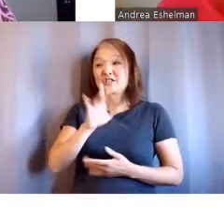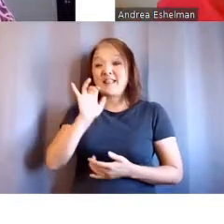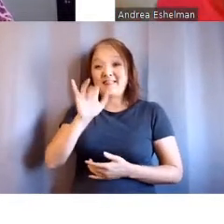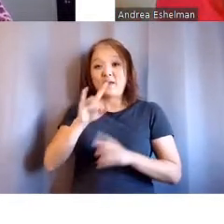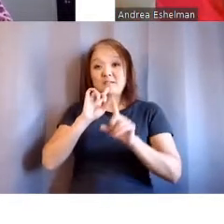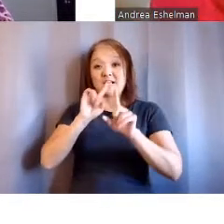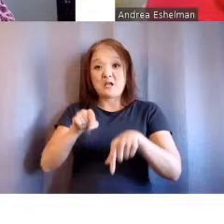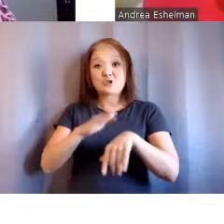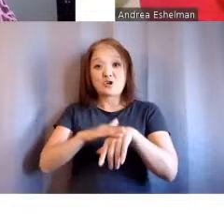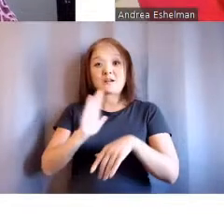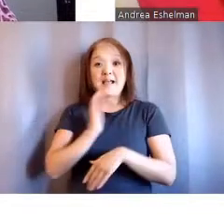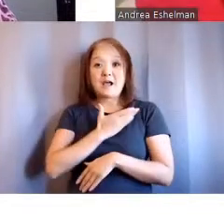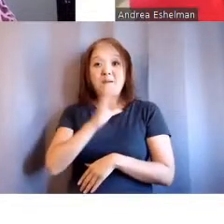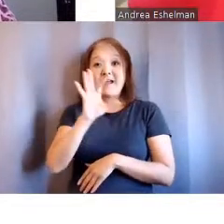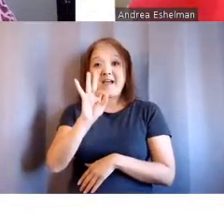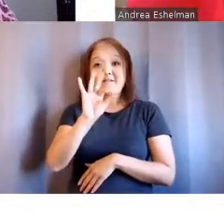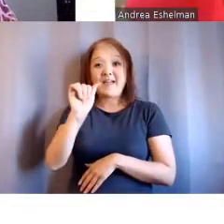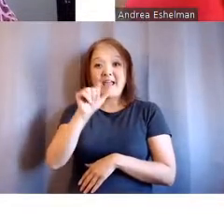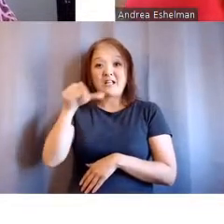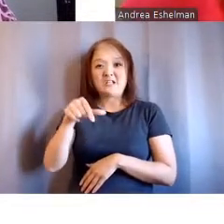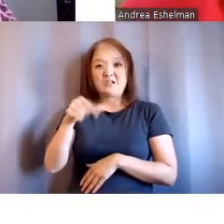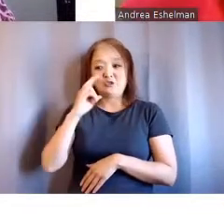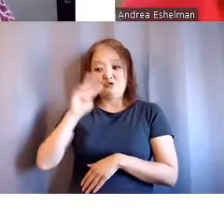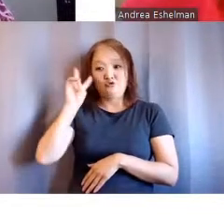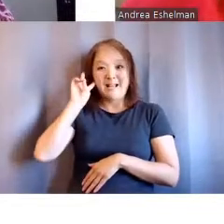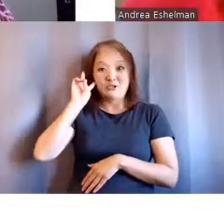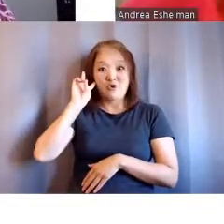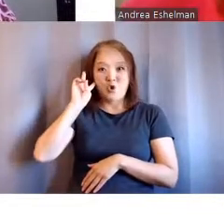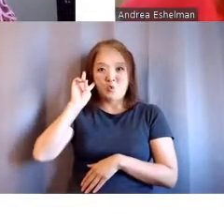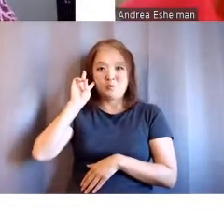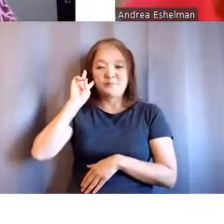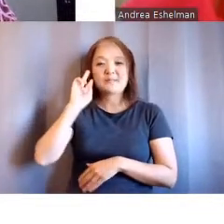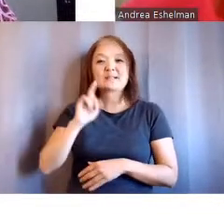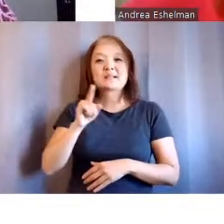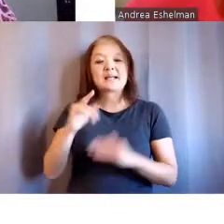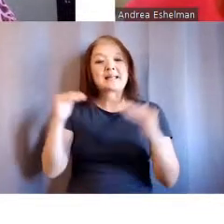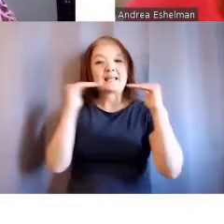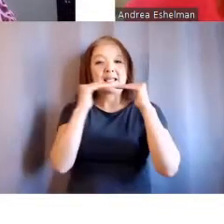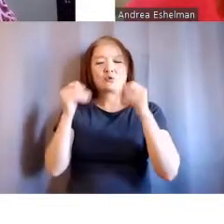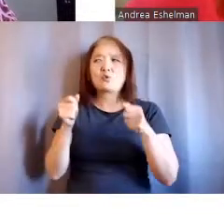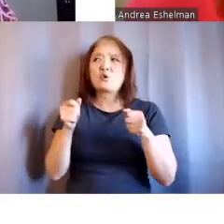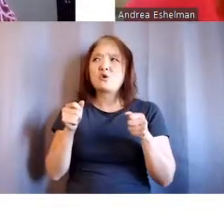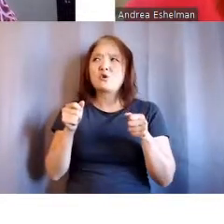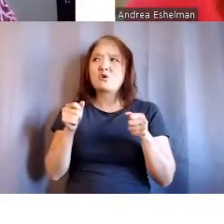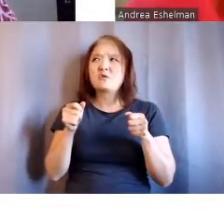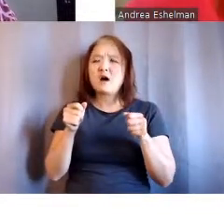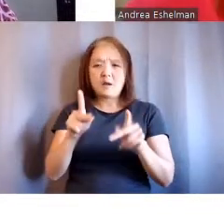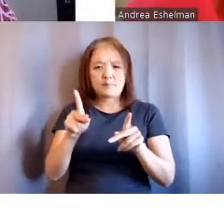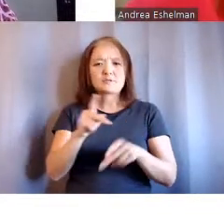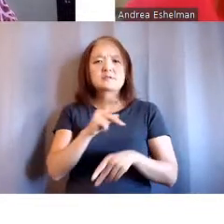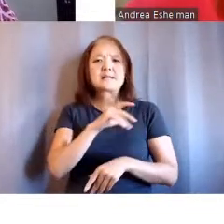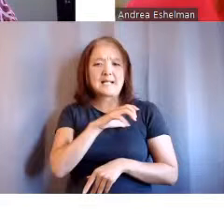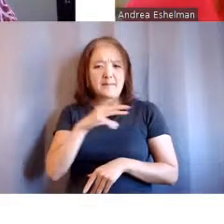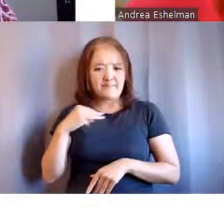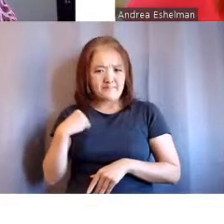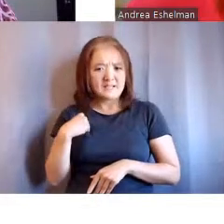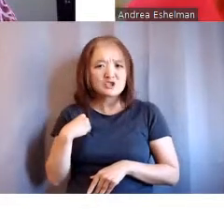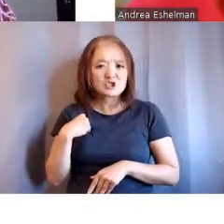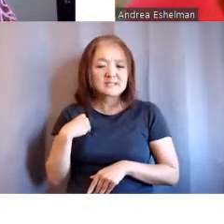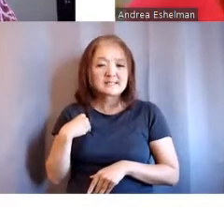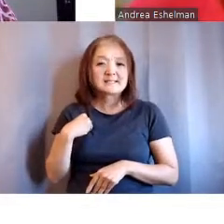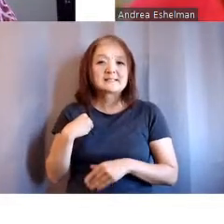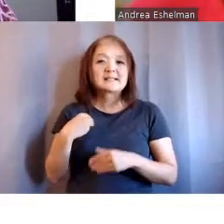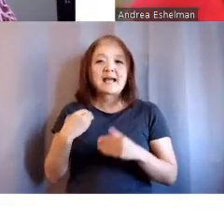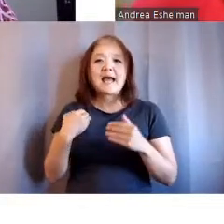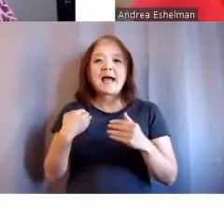our FAQs we put out 2 days ago. The Equal Opportunity Commission has a